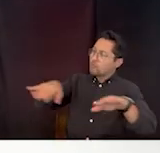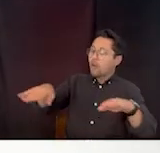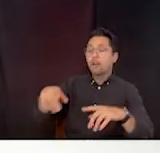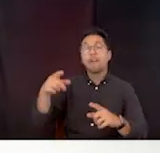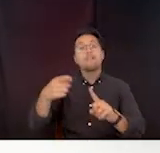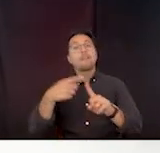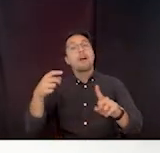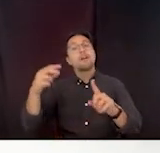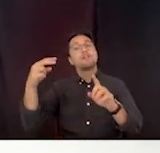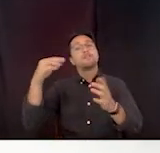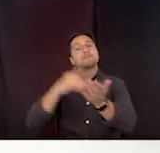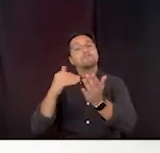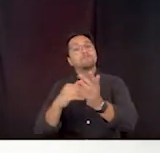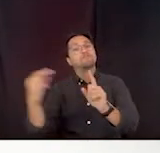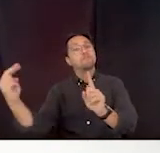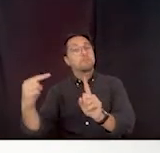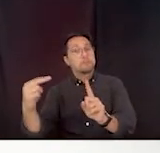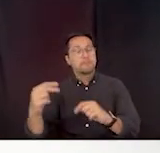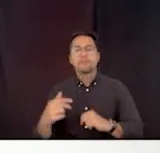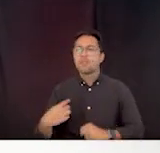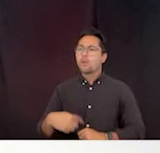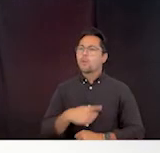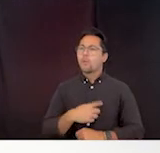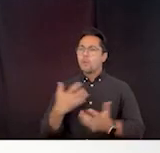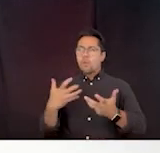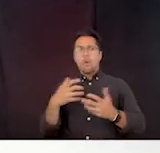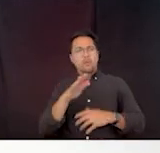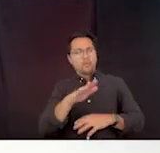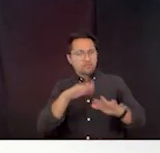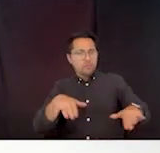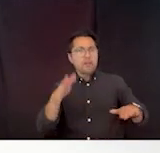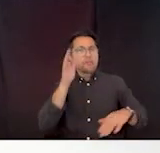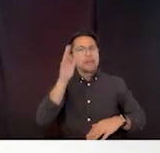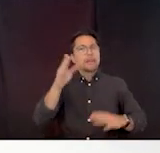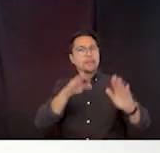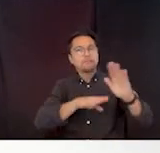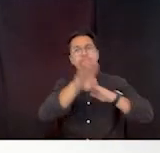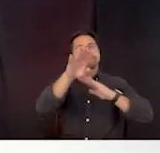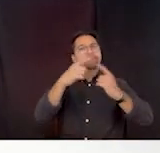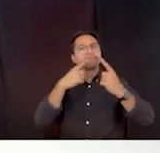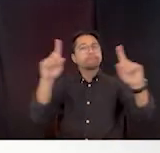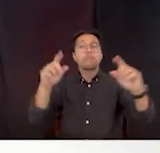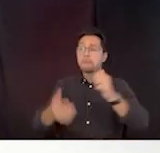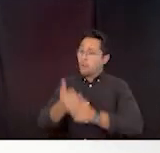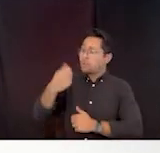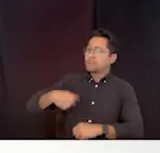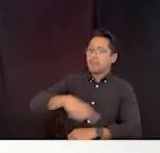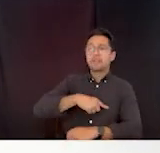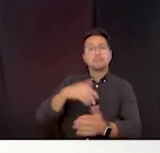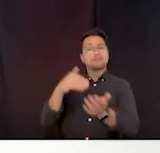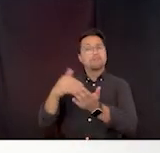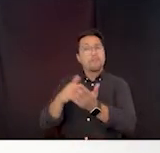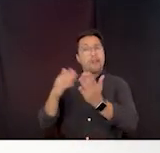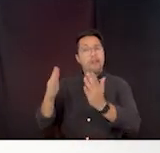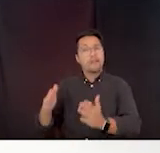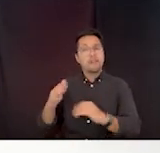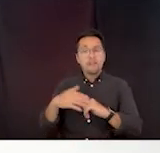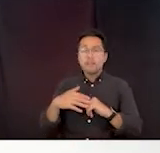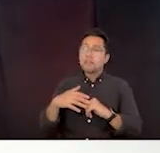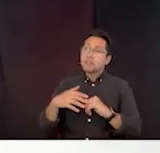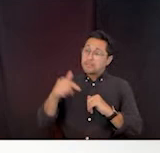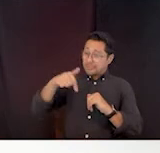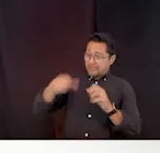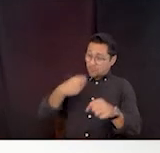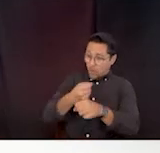provider perspective, we want your child to be successful. Most of us are providers because in this world,